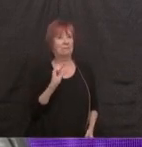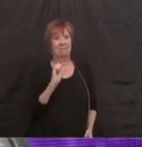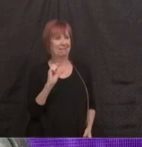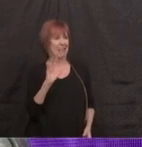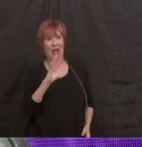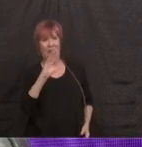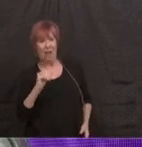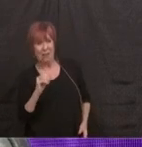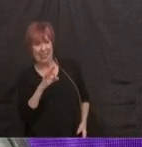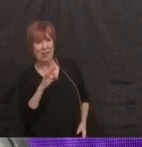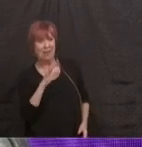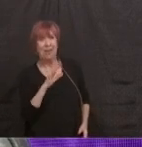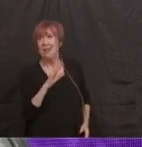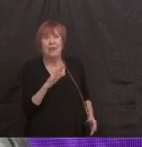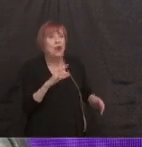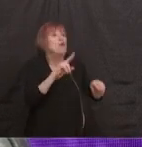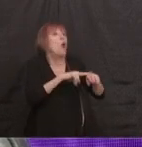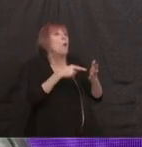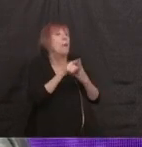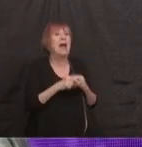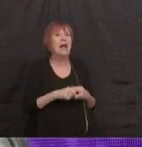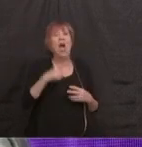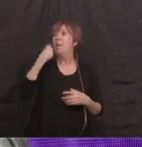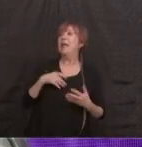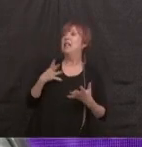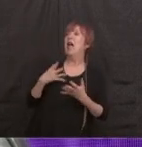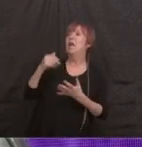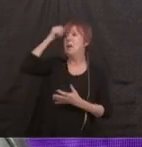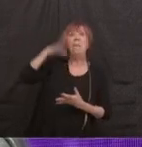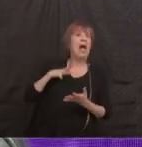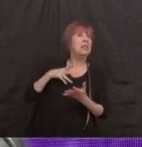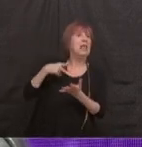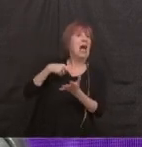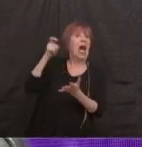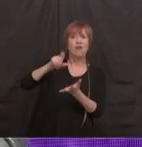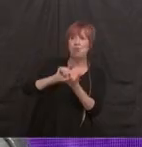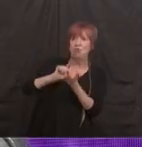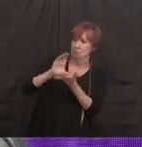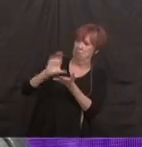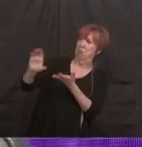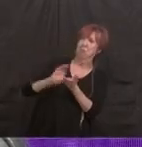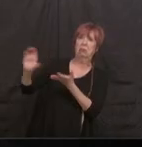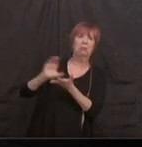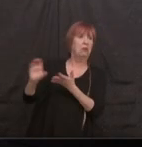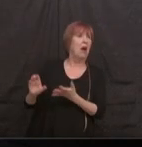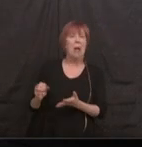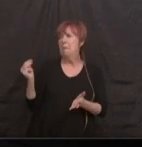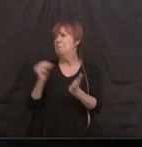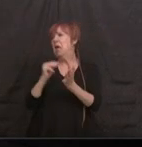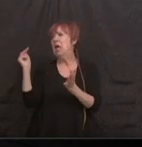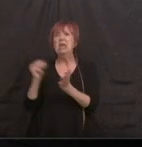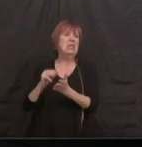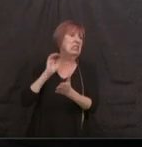5% of what you usually get because we've spent all the money and all the men's salaries. So you'd have men getting multi-millions